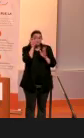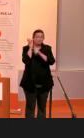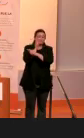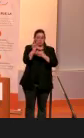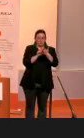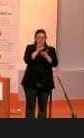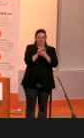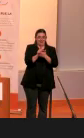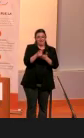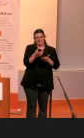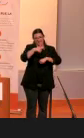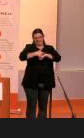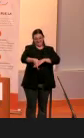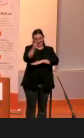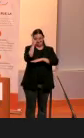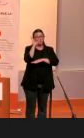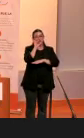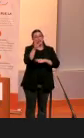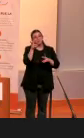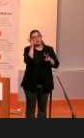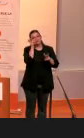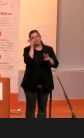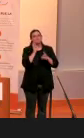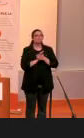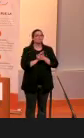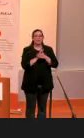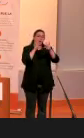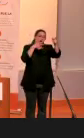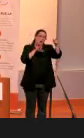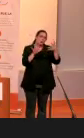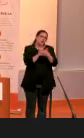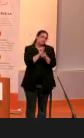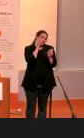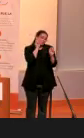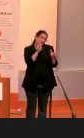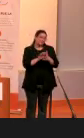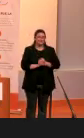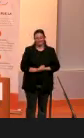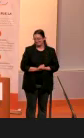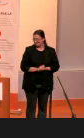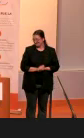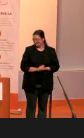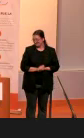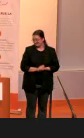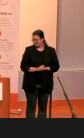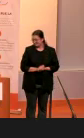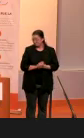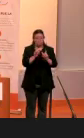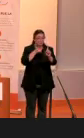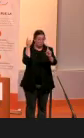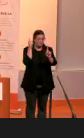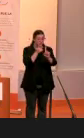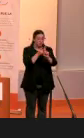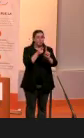at 12 o'clock. And I'm not going to steal their thunder. And suffice it to say that it is a